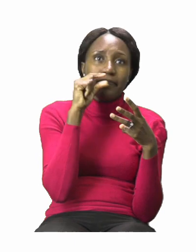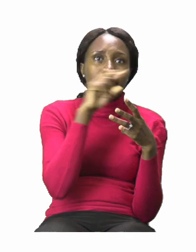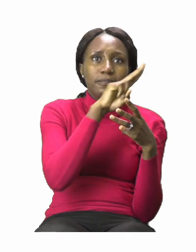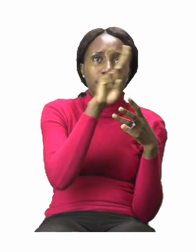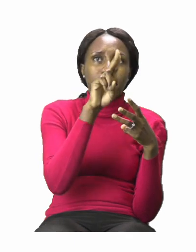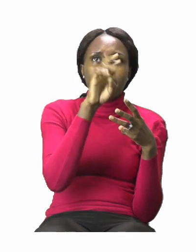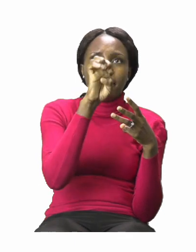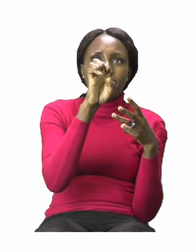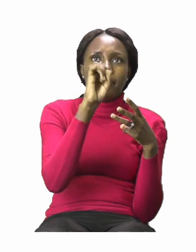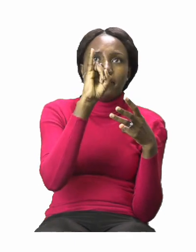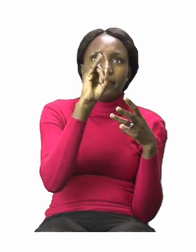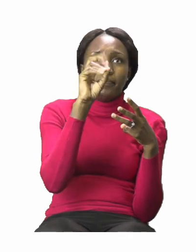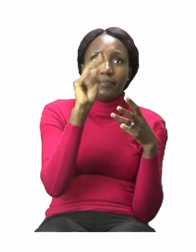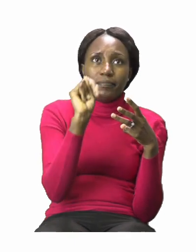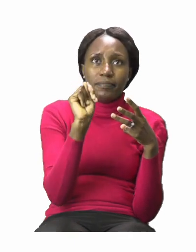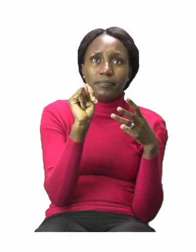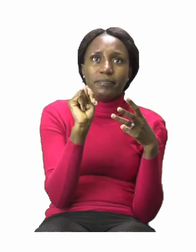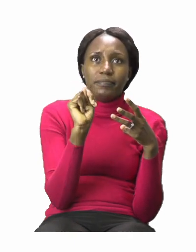Hein.